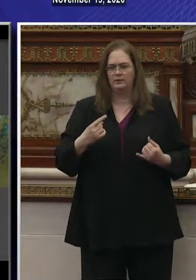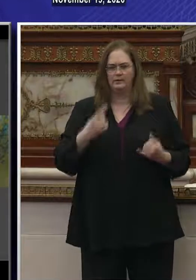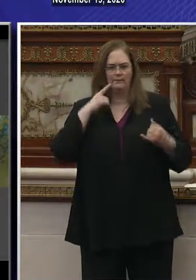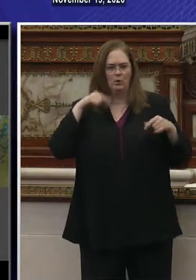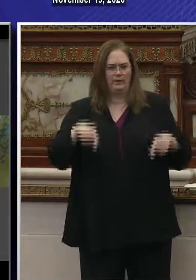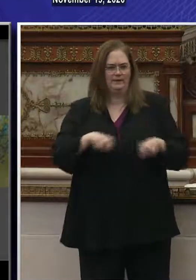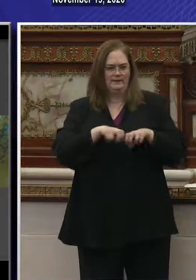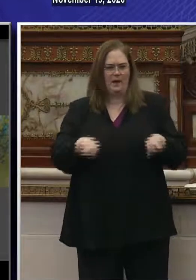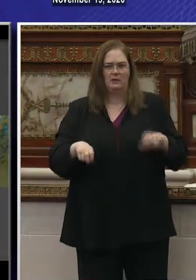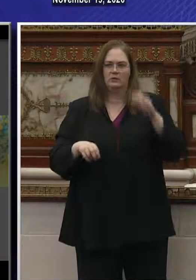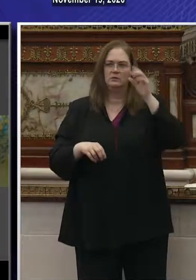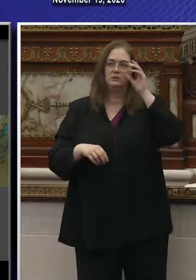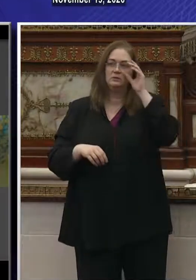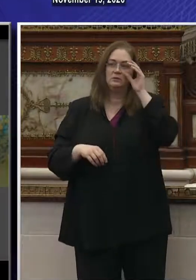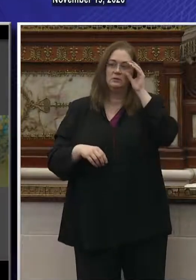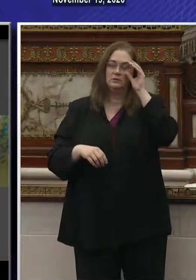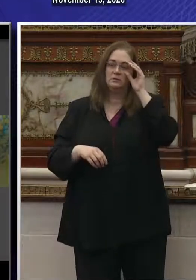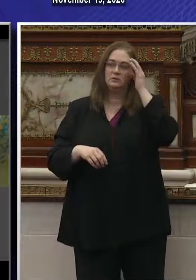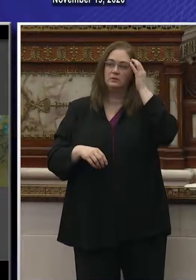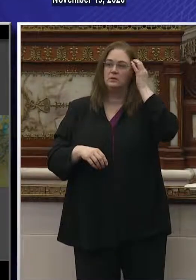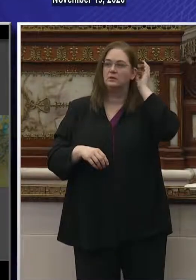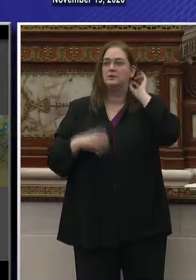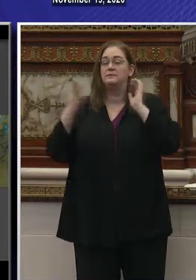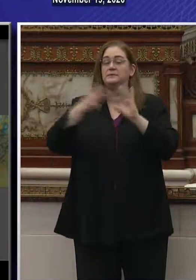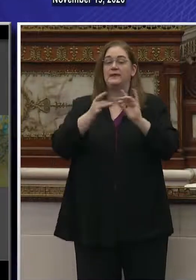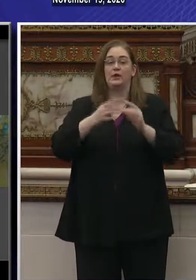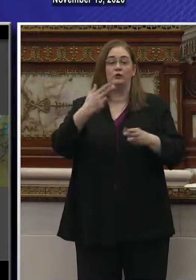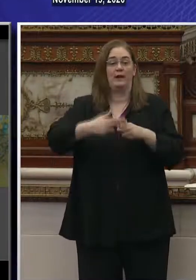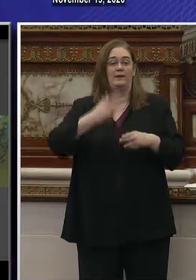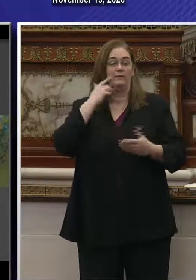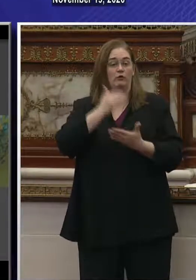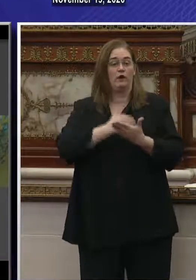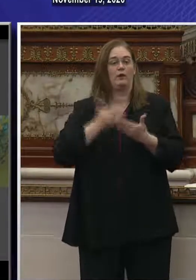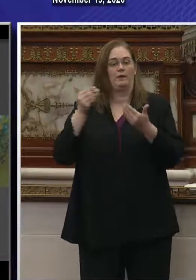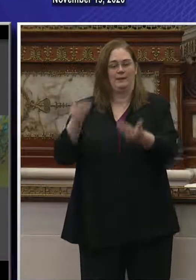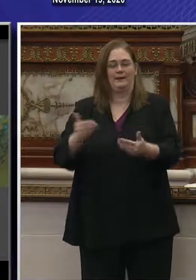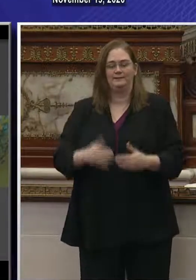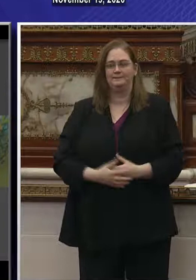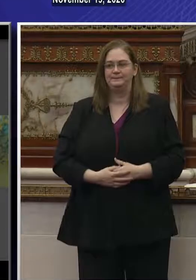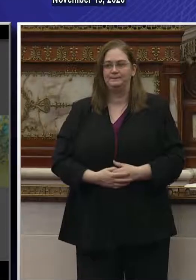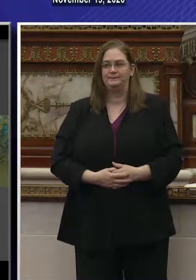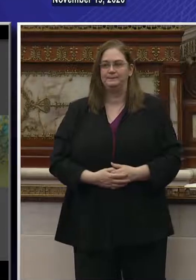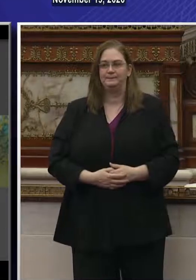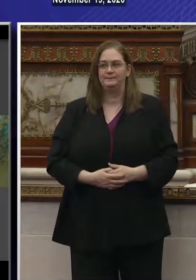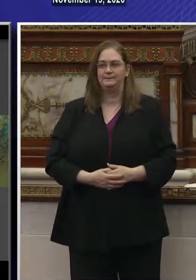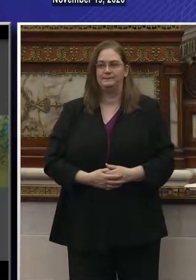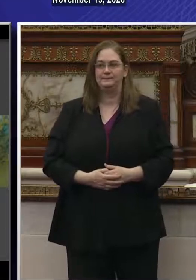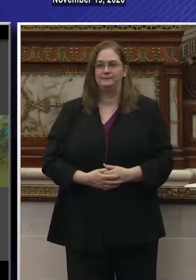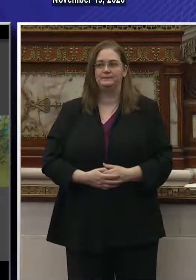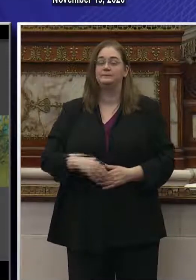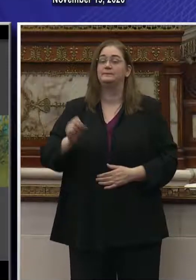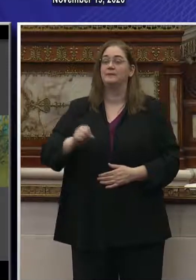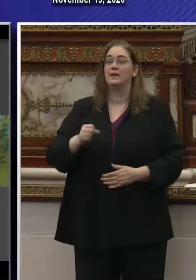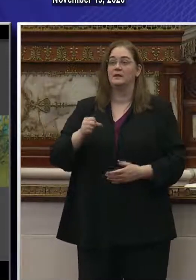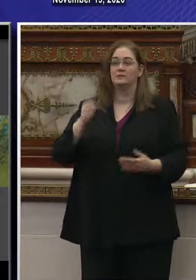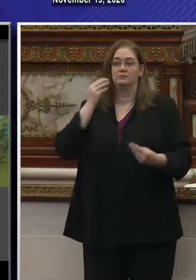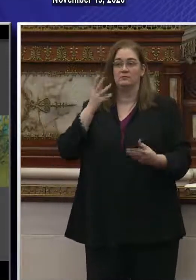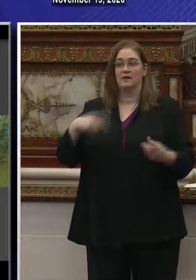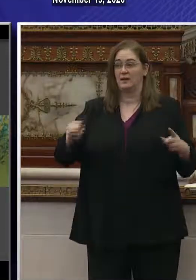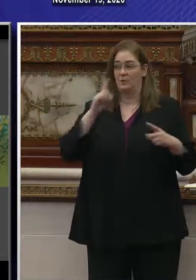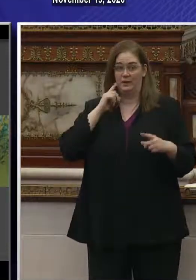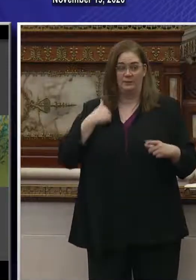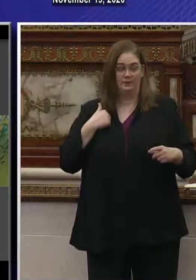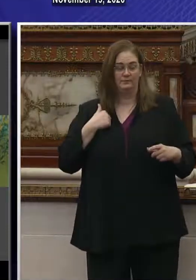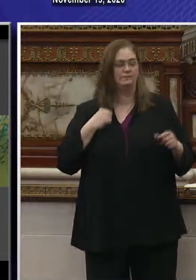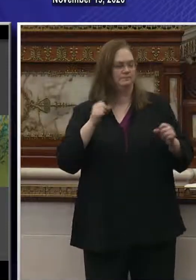this panel. Please state your name for the record and begin your testimony. Yes, first off, can everybody hear